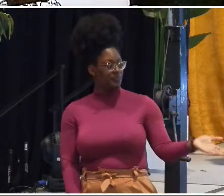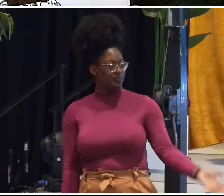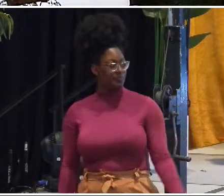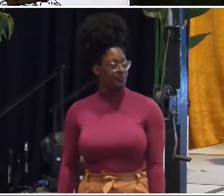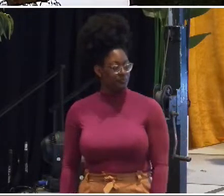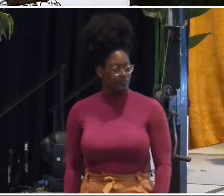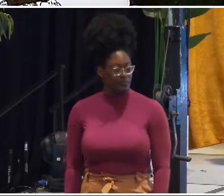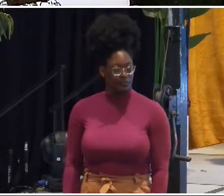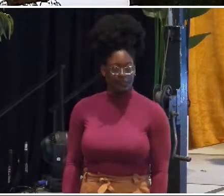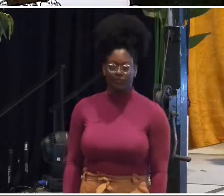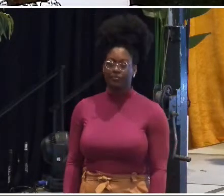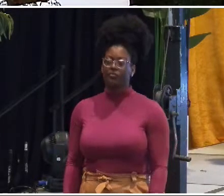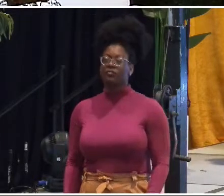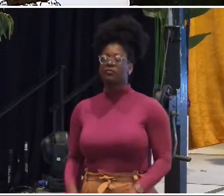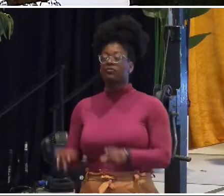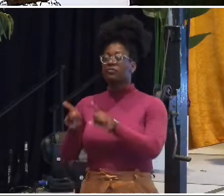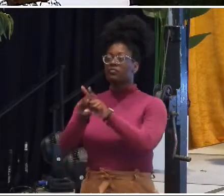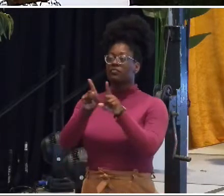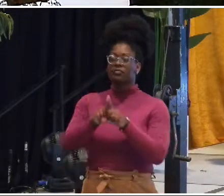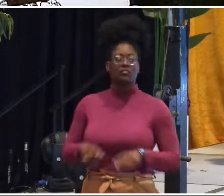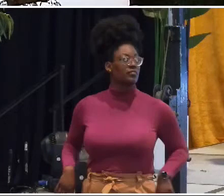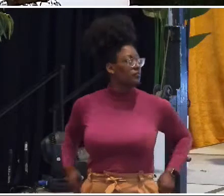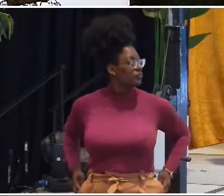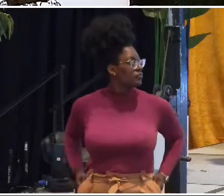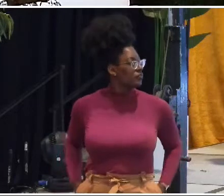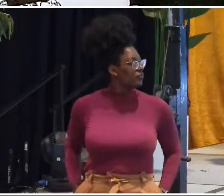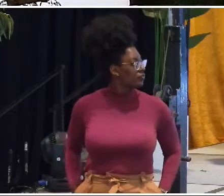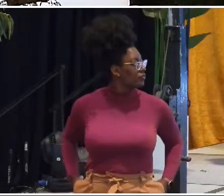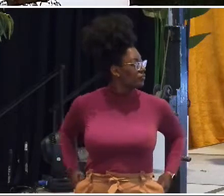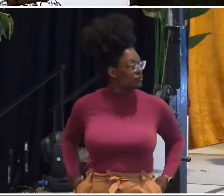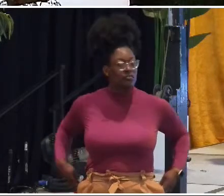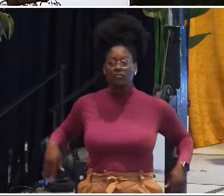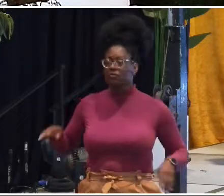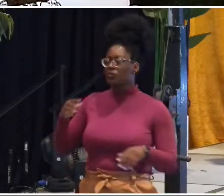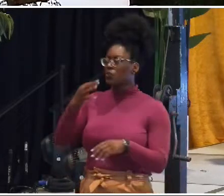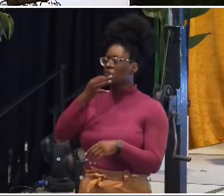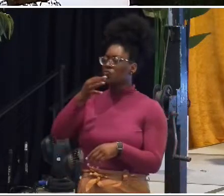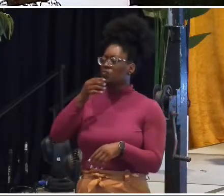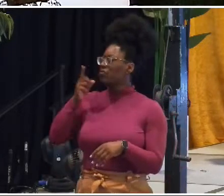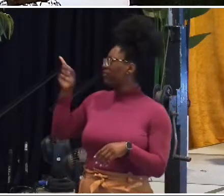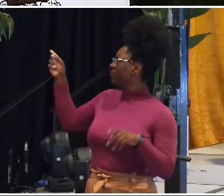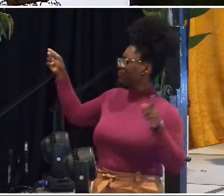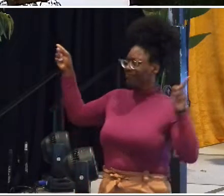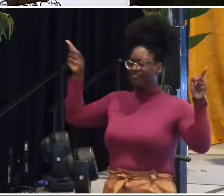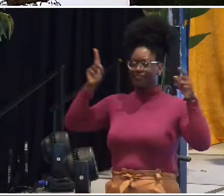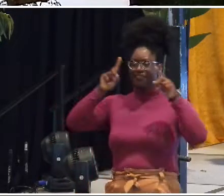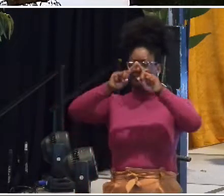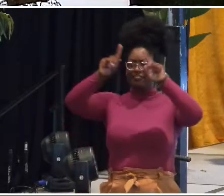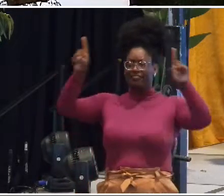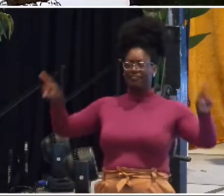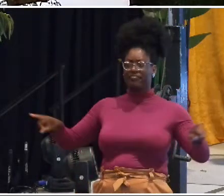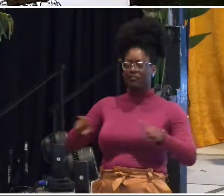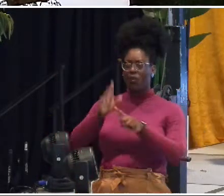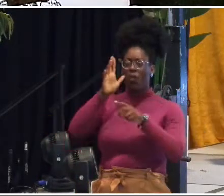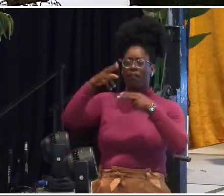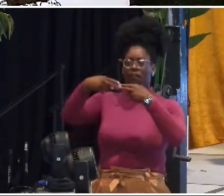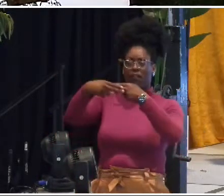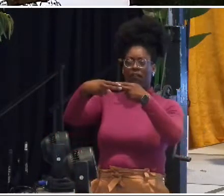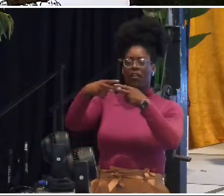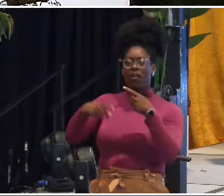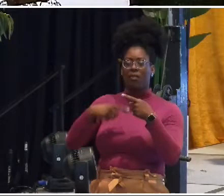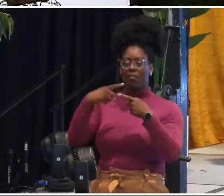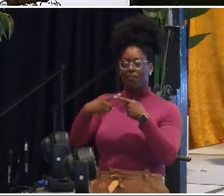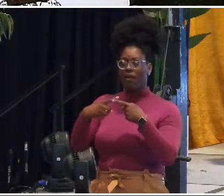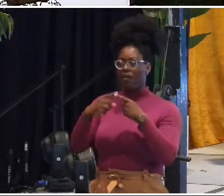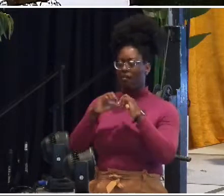There is also info on the slide, not yet, but there will be, about BFF's practice of altar building. And some of you may